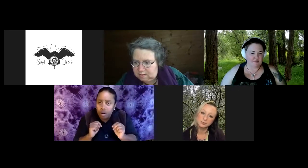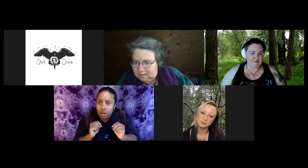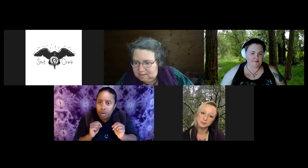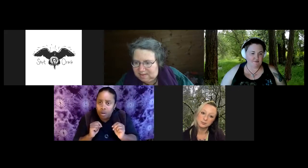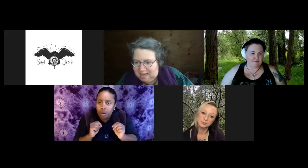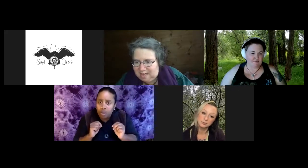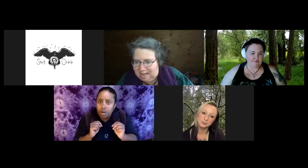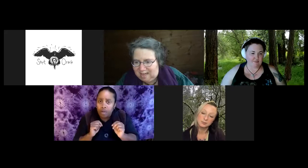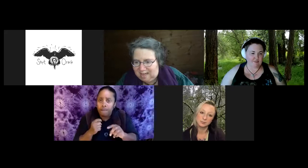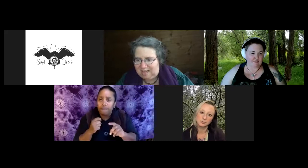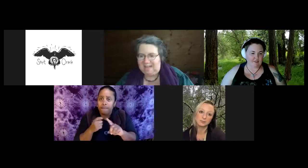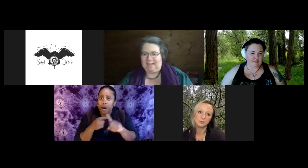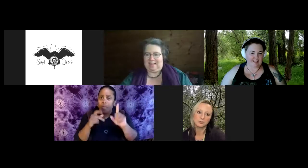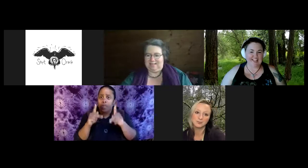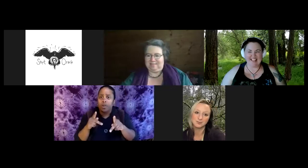meeting.